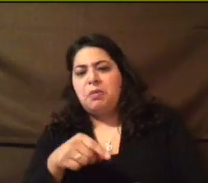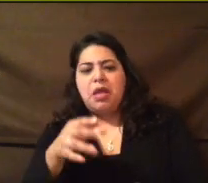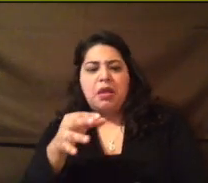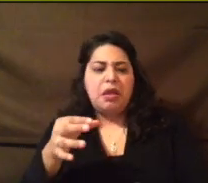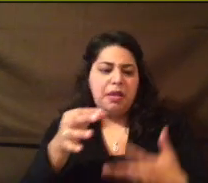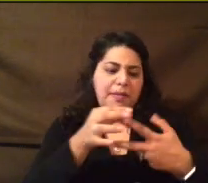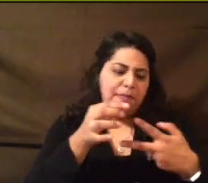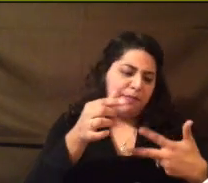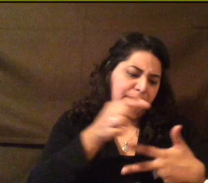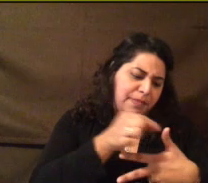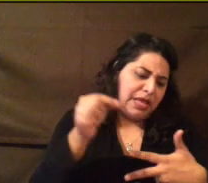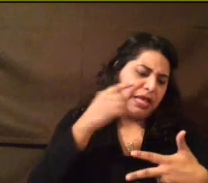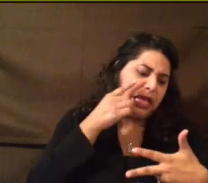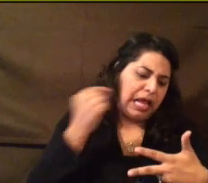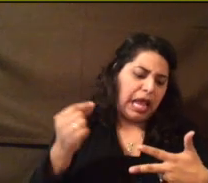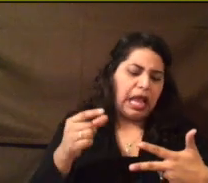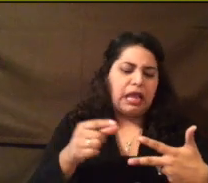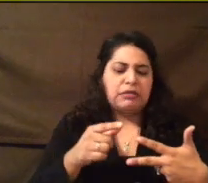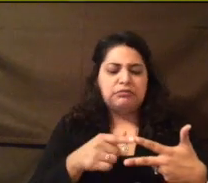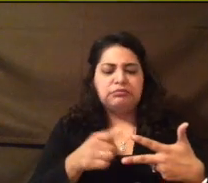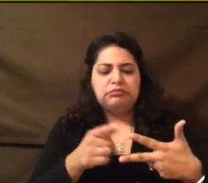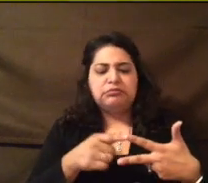this many picked cat,